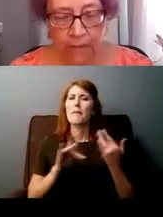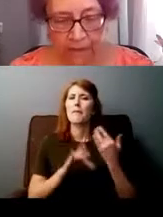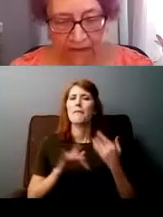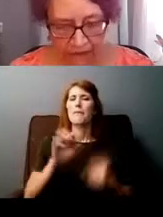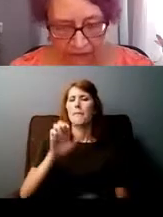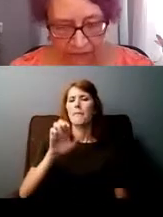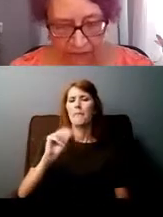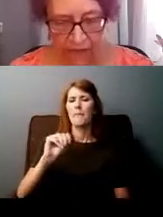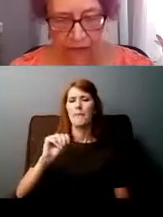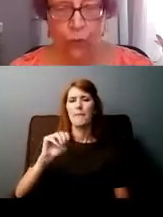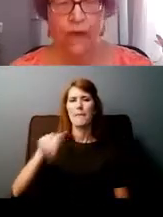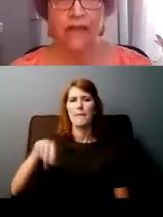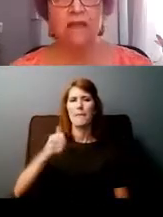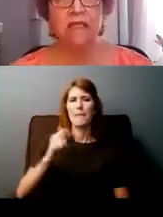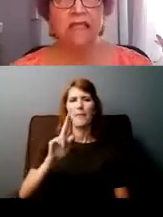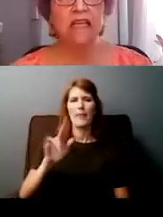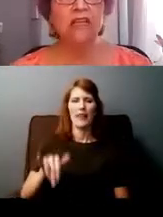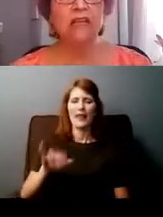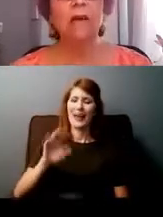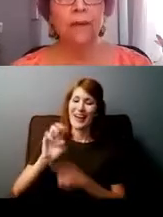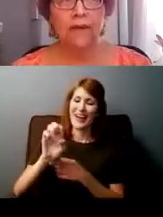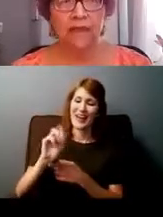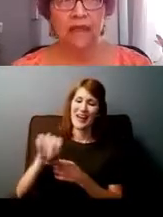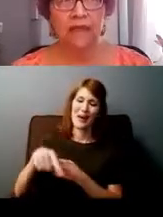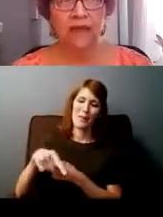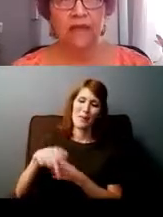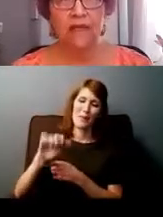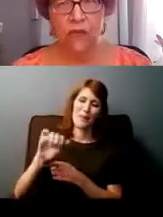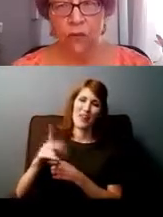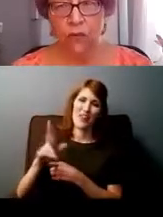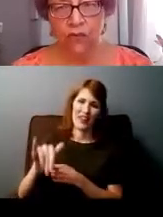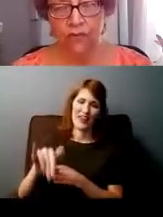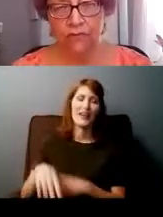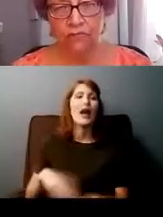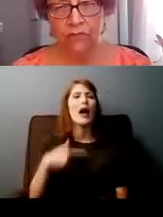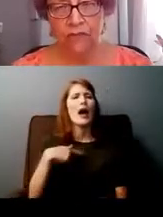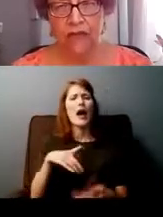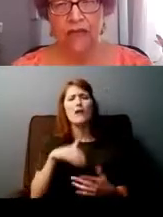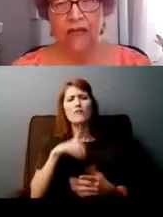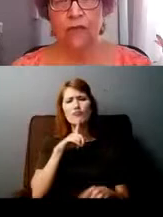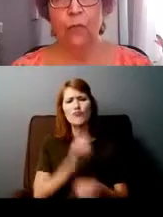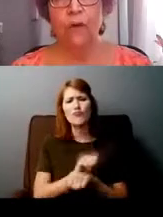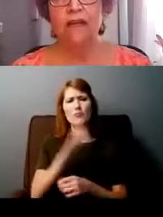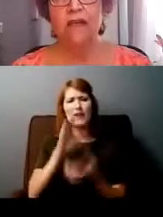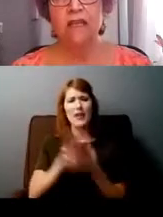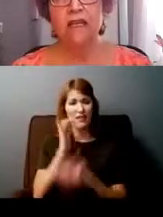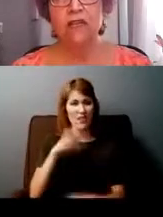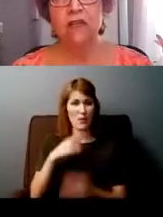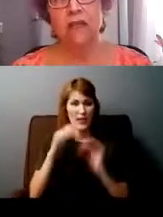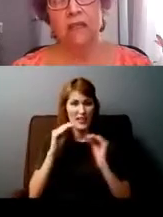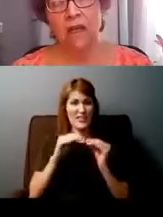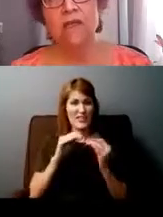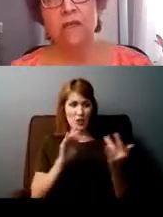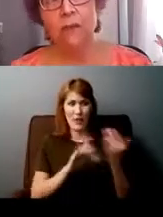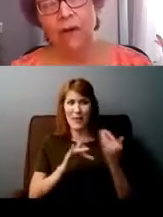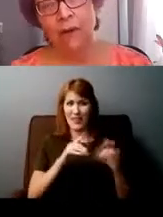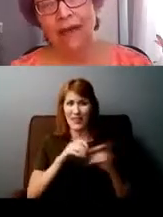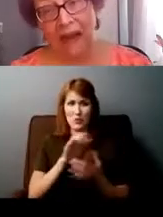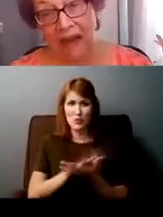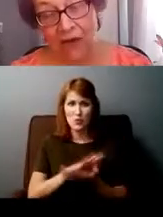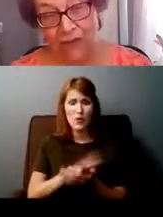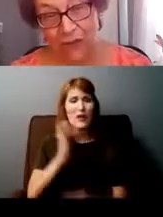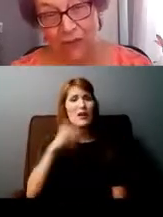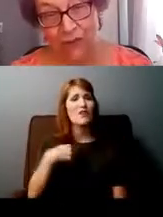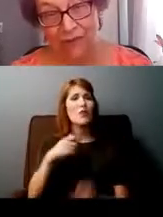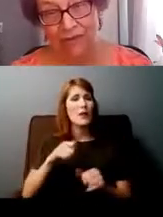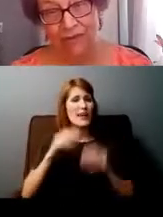truly believe that if we could teach empathy in school, if we could teach adults who are already